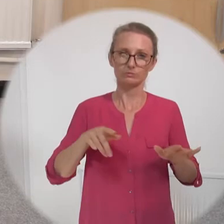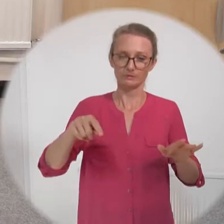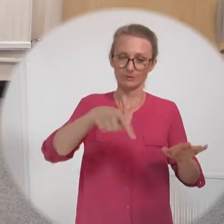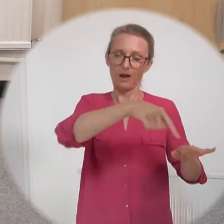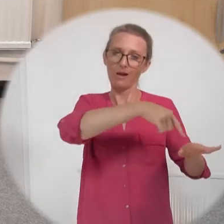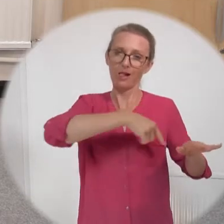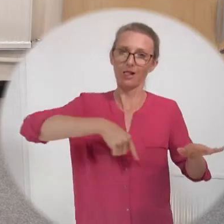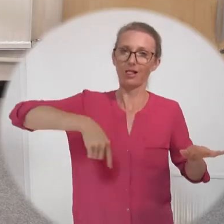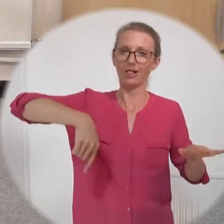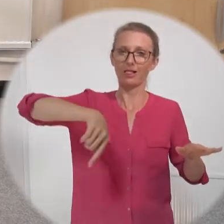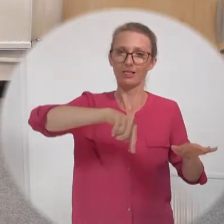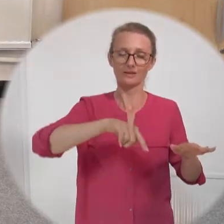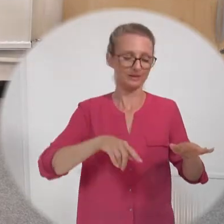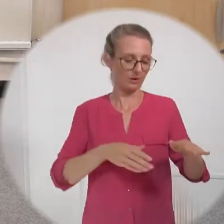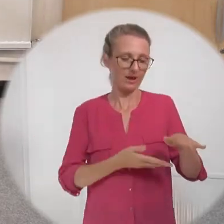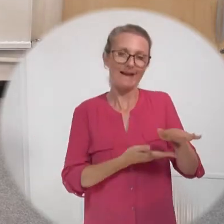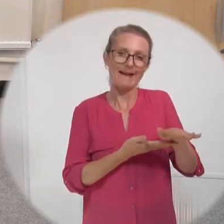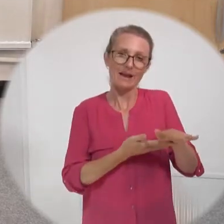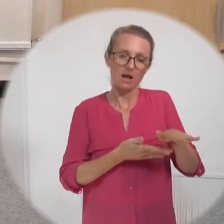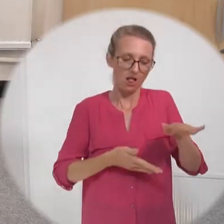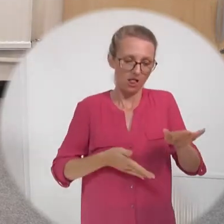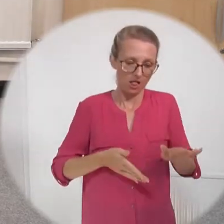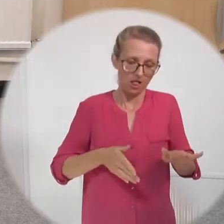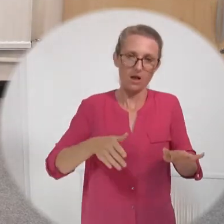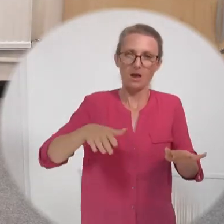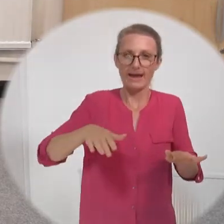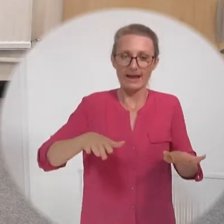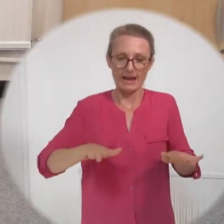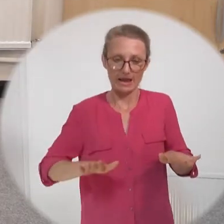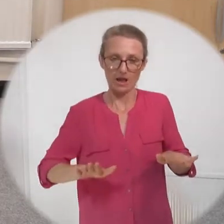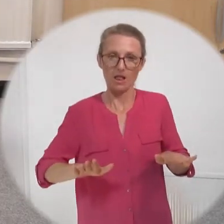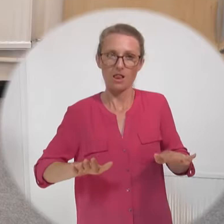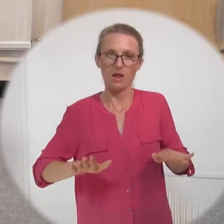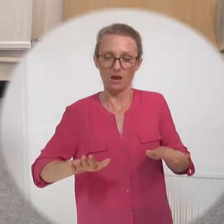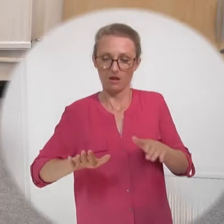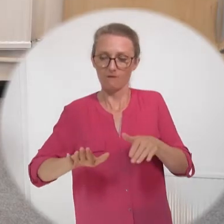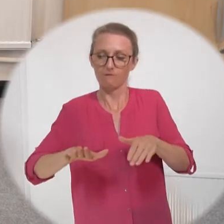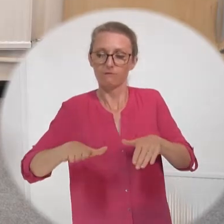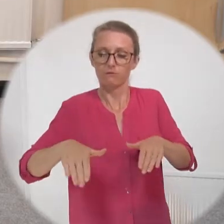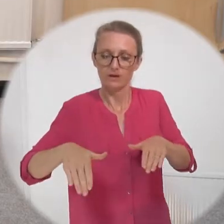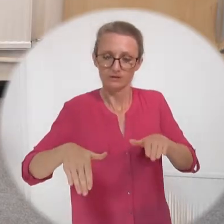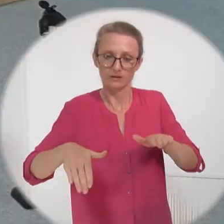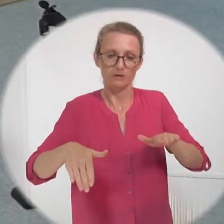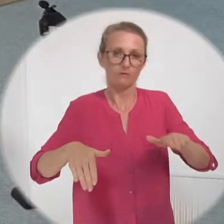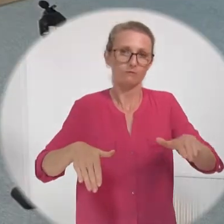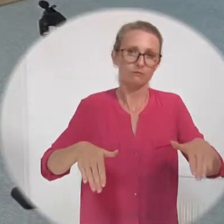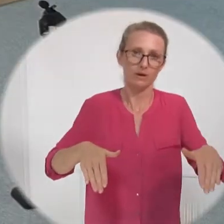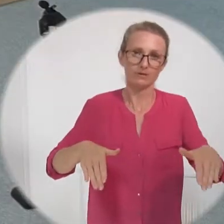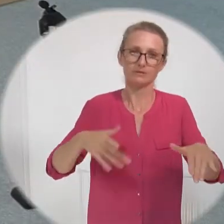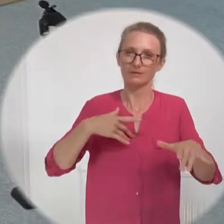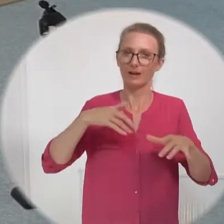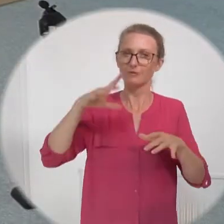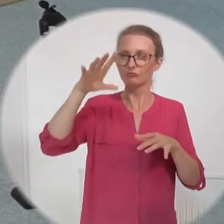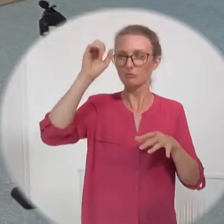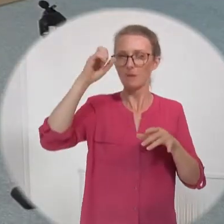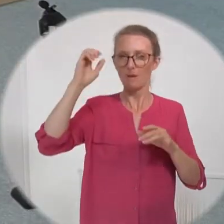heel, ball of the foot, ball of the foot. And also don't forget your balloon